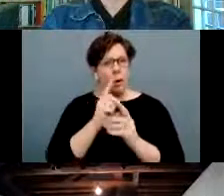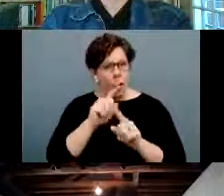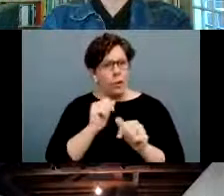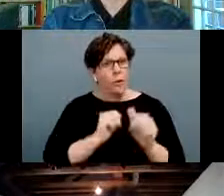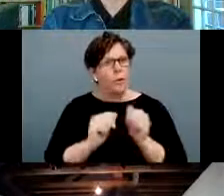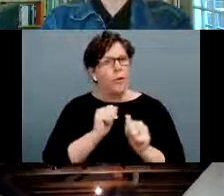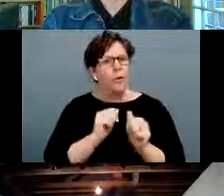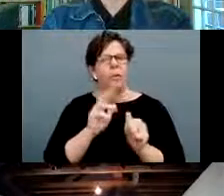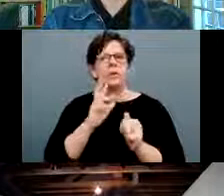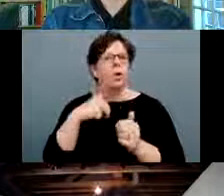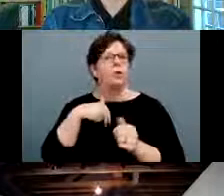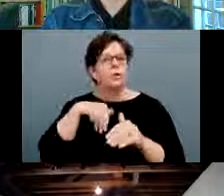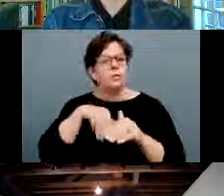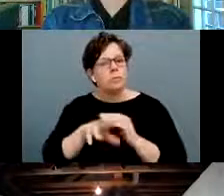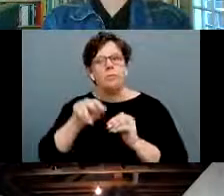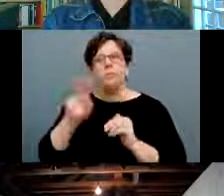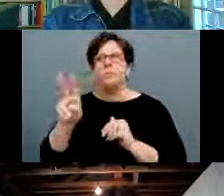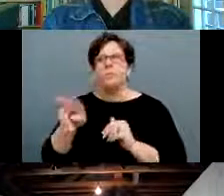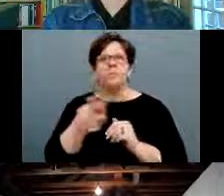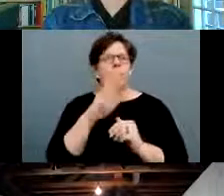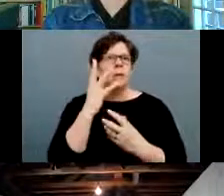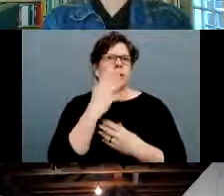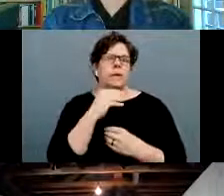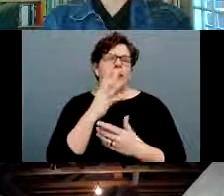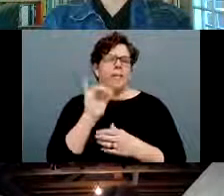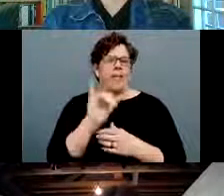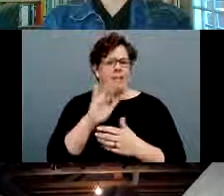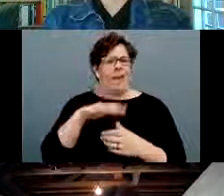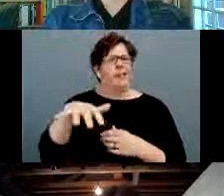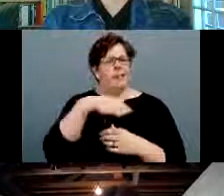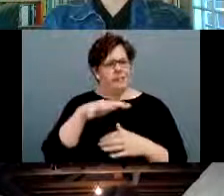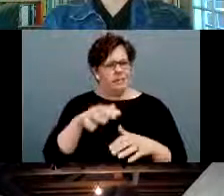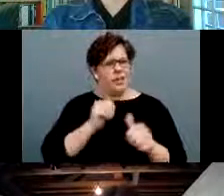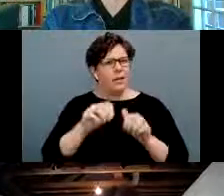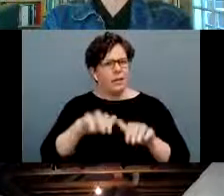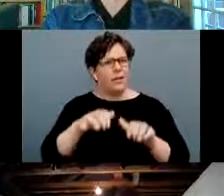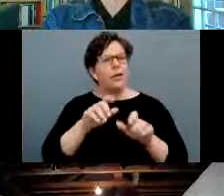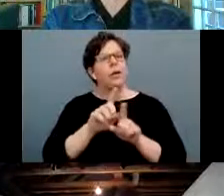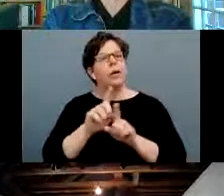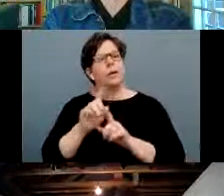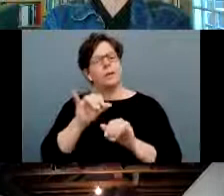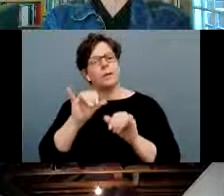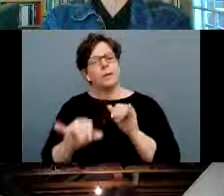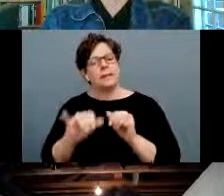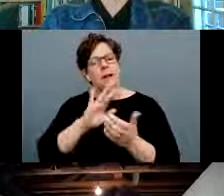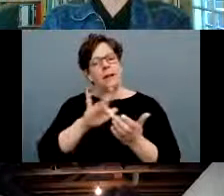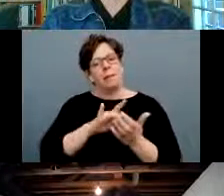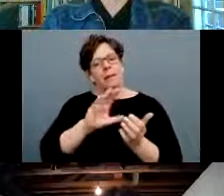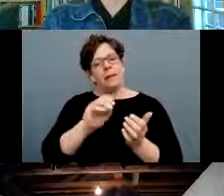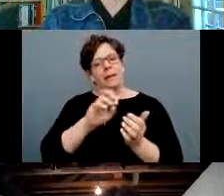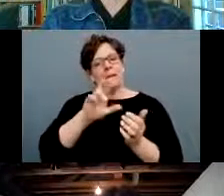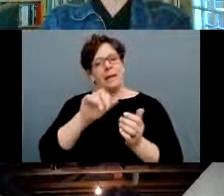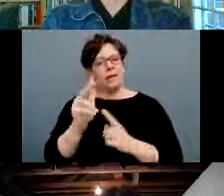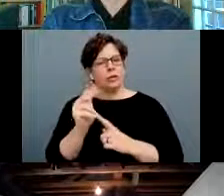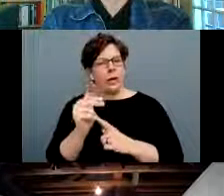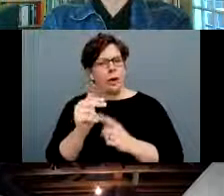walk around and take in the visual feast of this building. I also had the pleasure of staying at a renovated mid-century motel, The